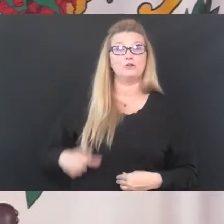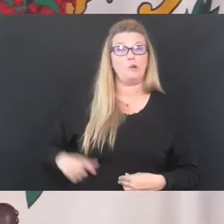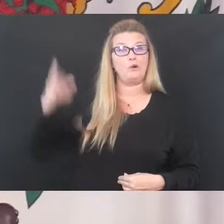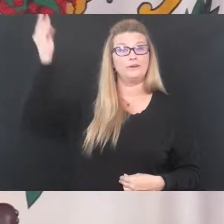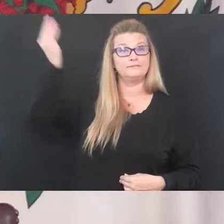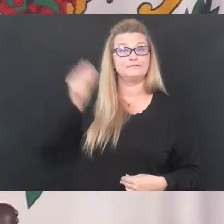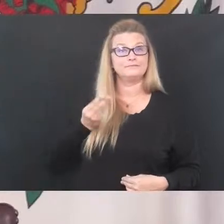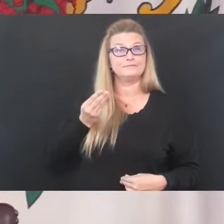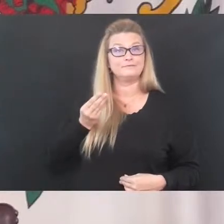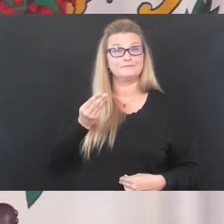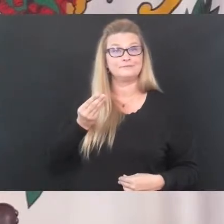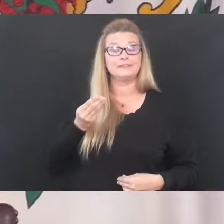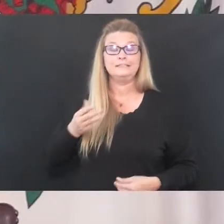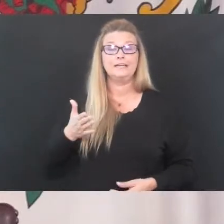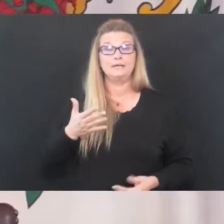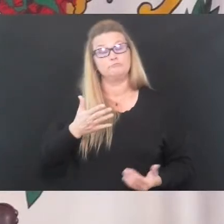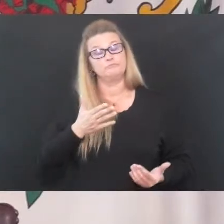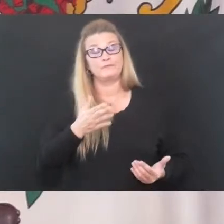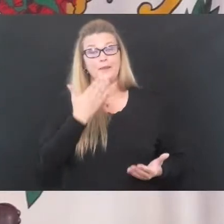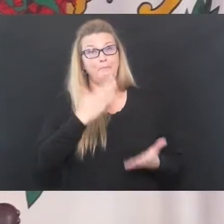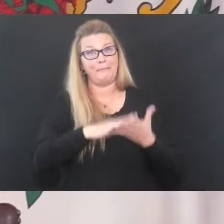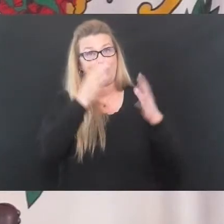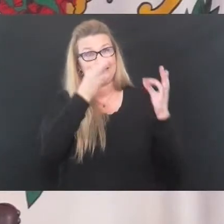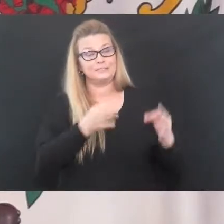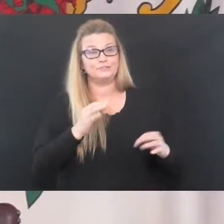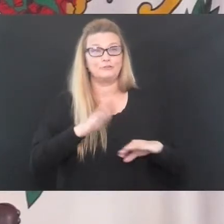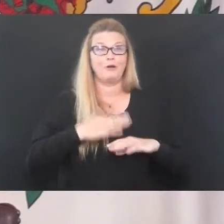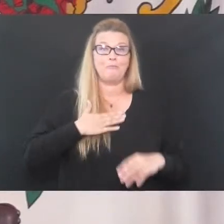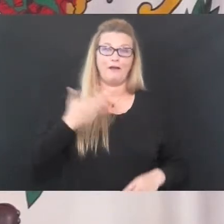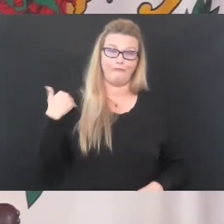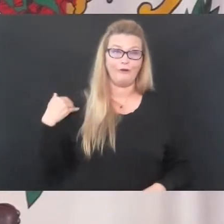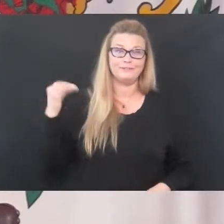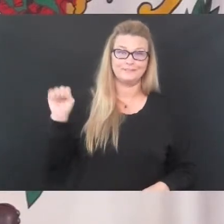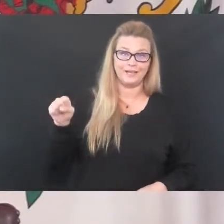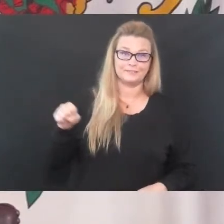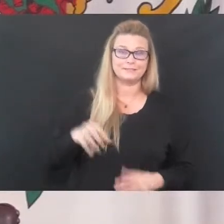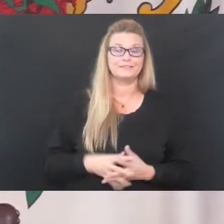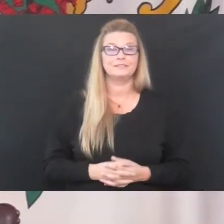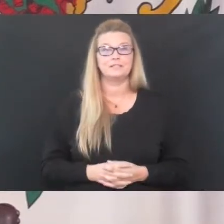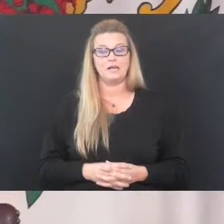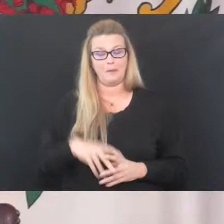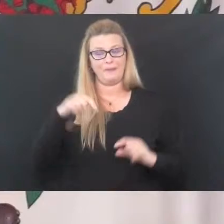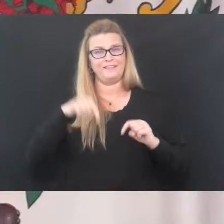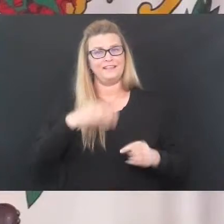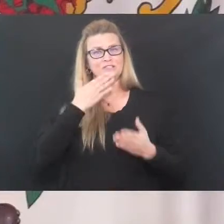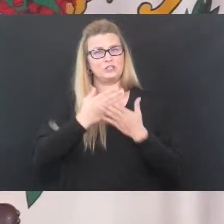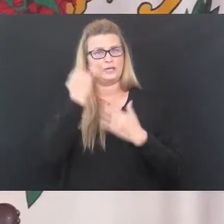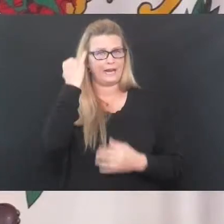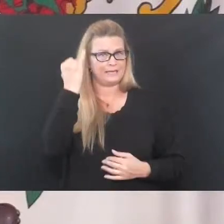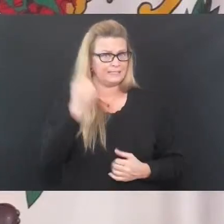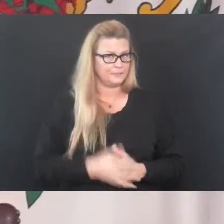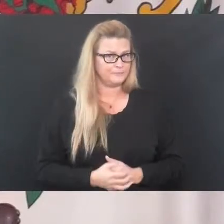take credit for the bad ones. But I do believe this is a good one.